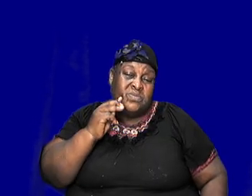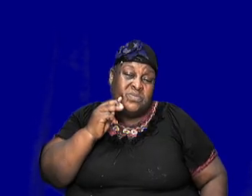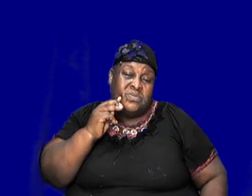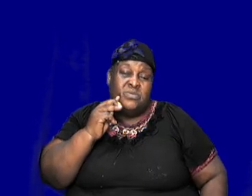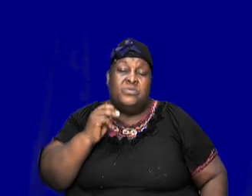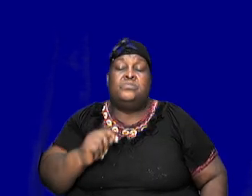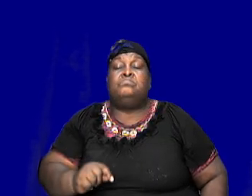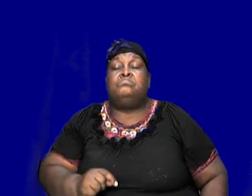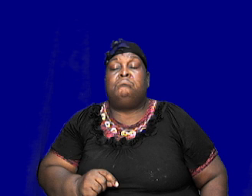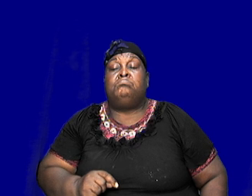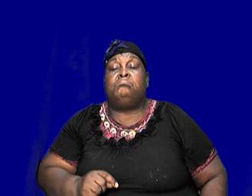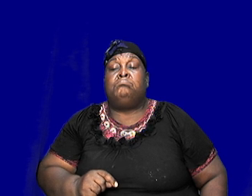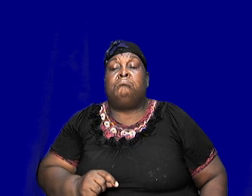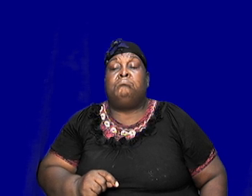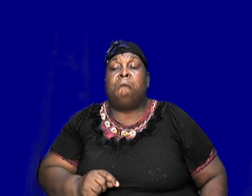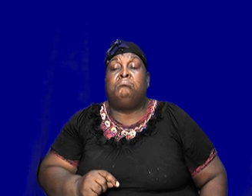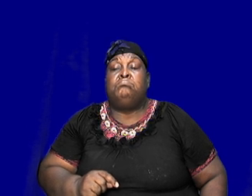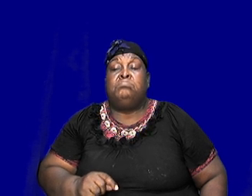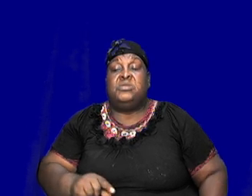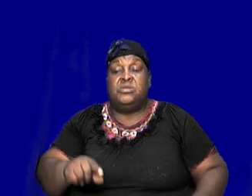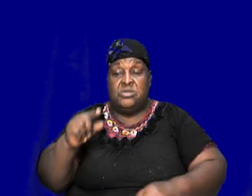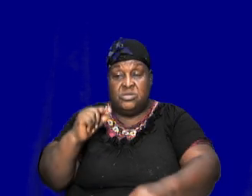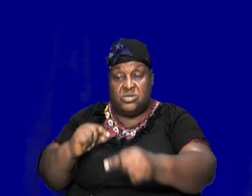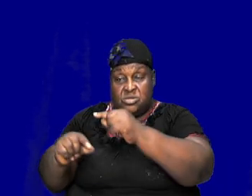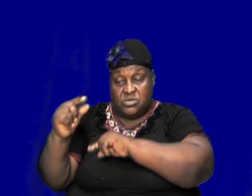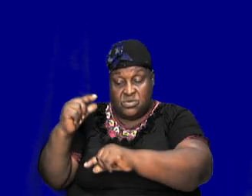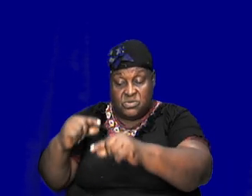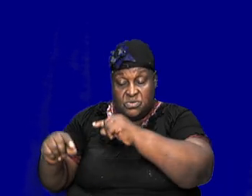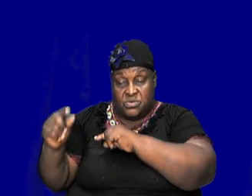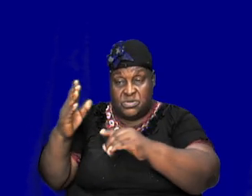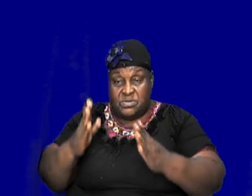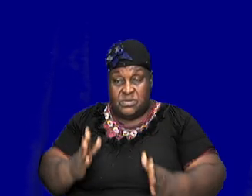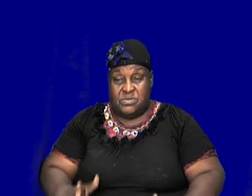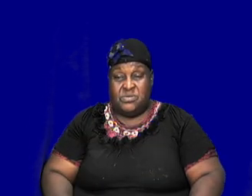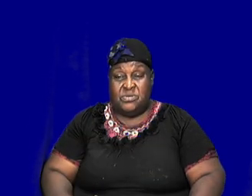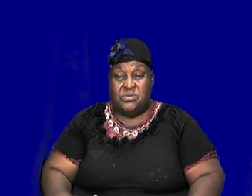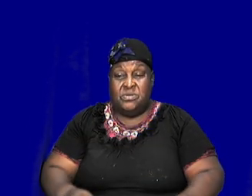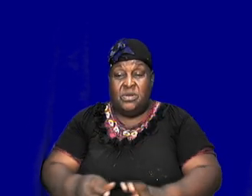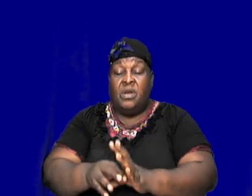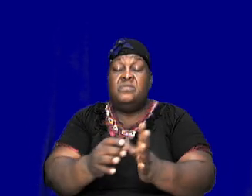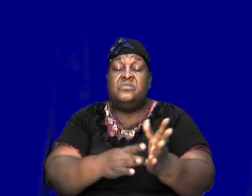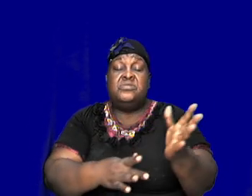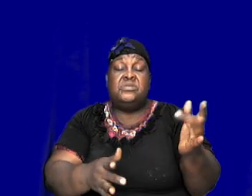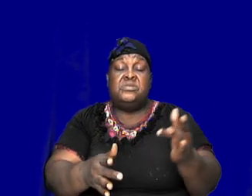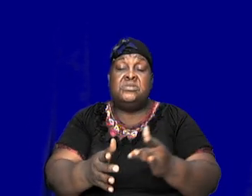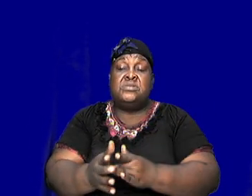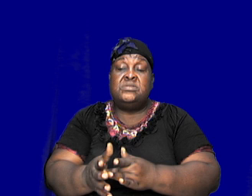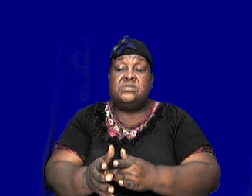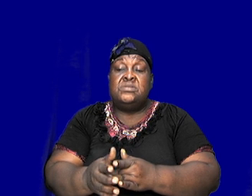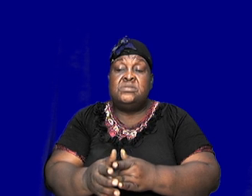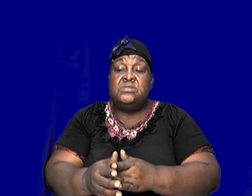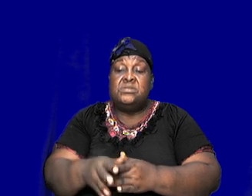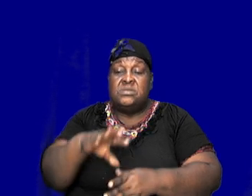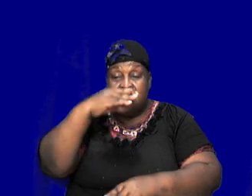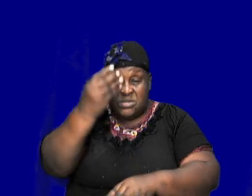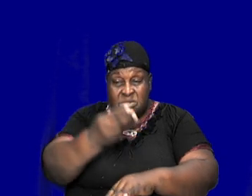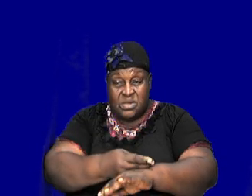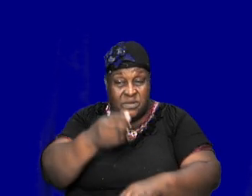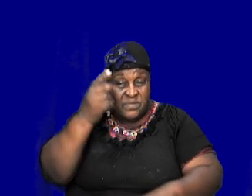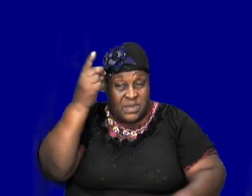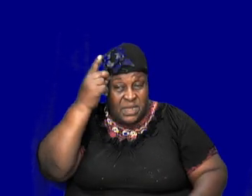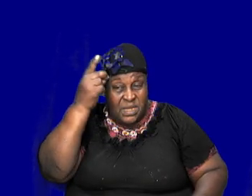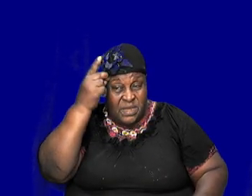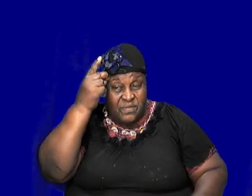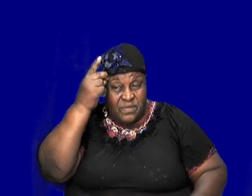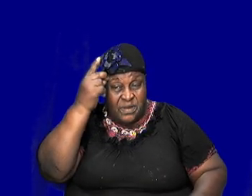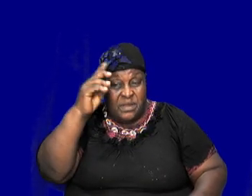this is actually the beginning of the genealogy of Jesus. And he started off by saying, the book of